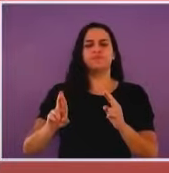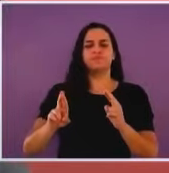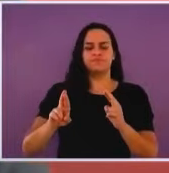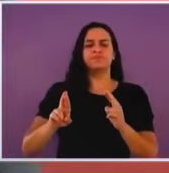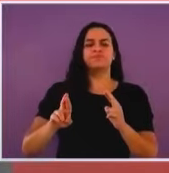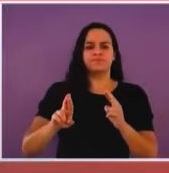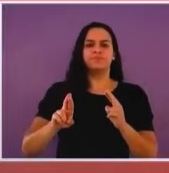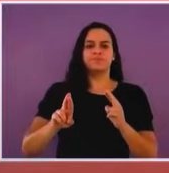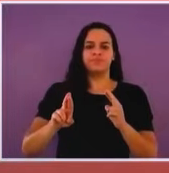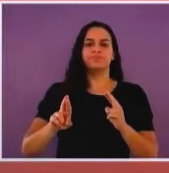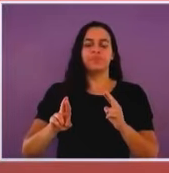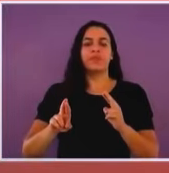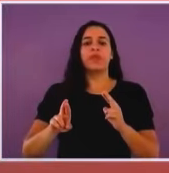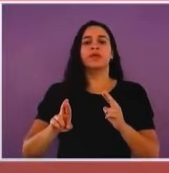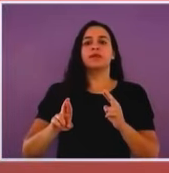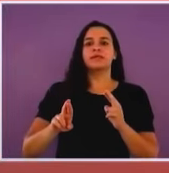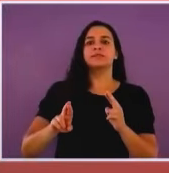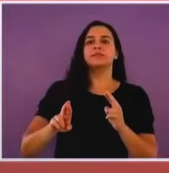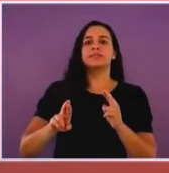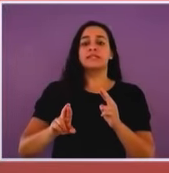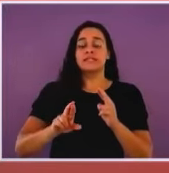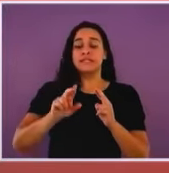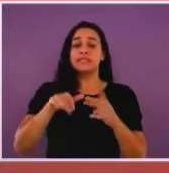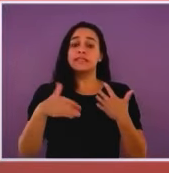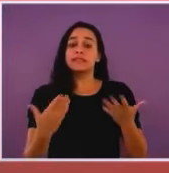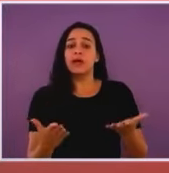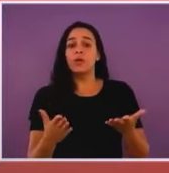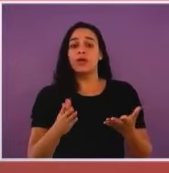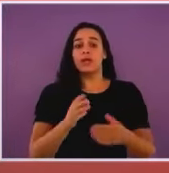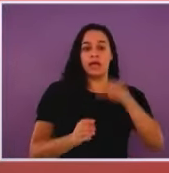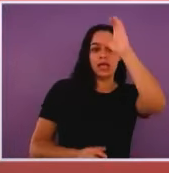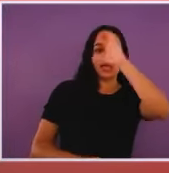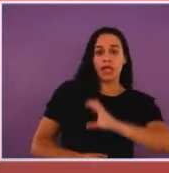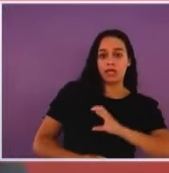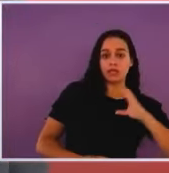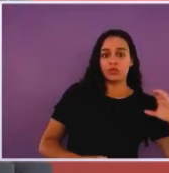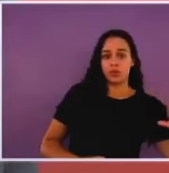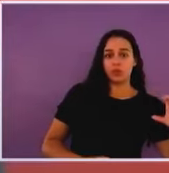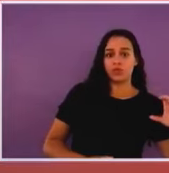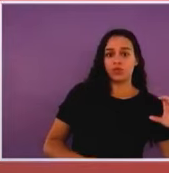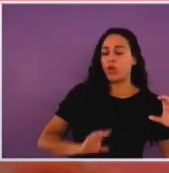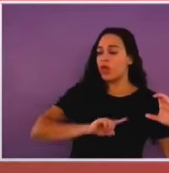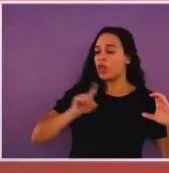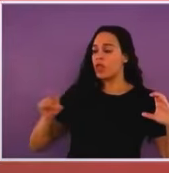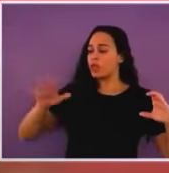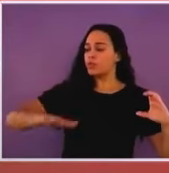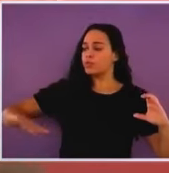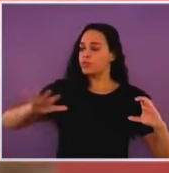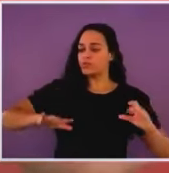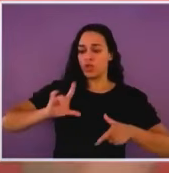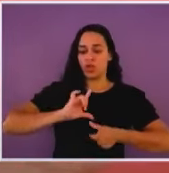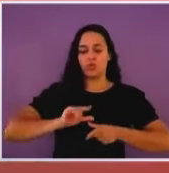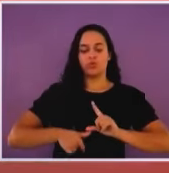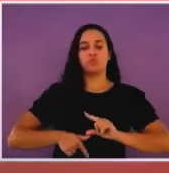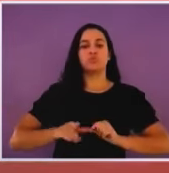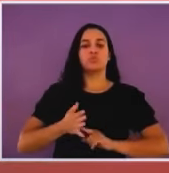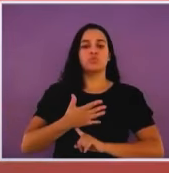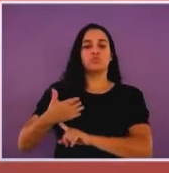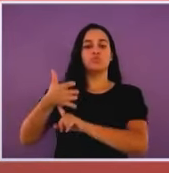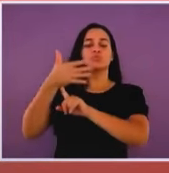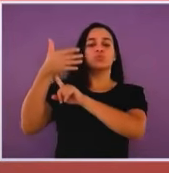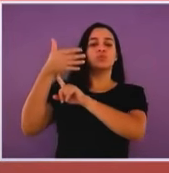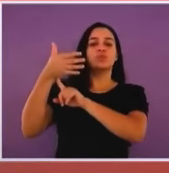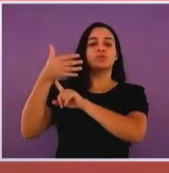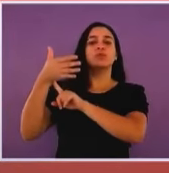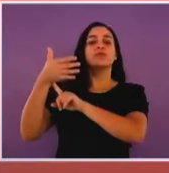Jews. E quando no que concerne a unir os judeus, the joy of the gospel says that Jews don't need to